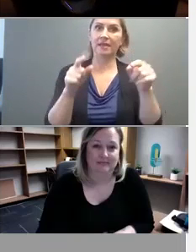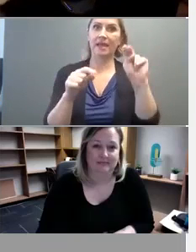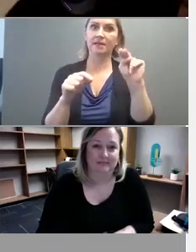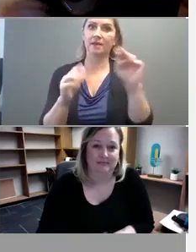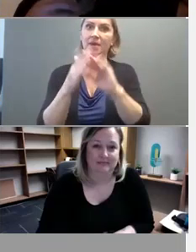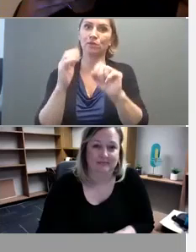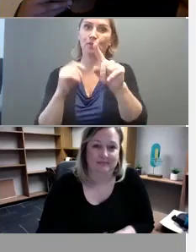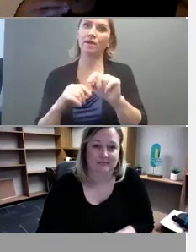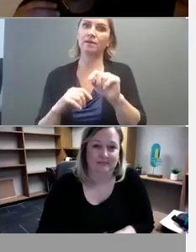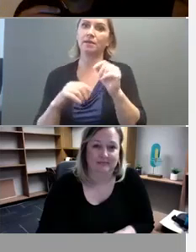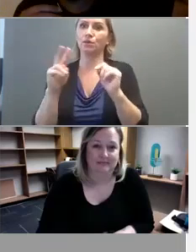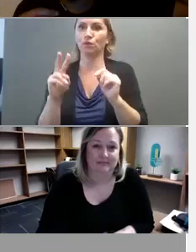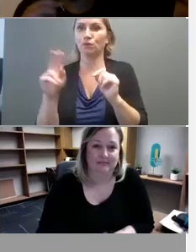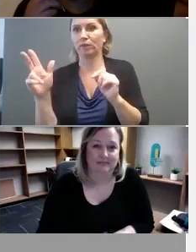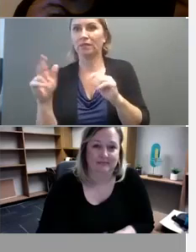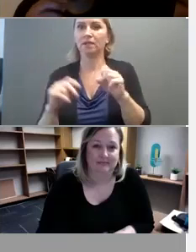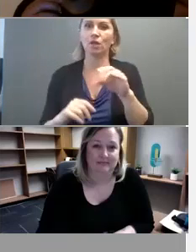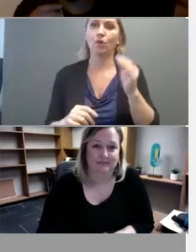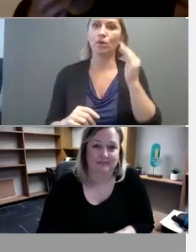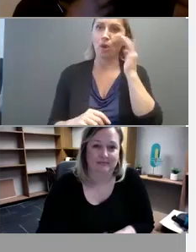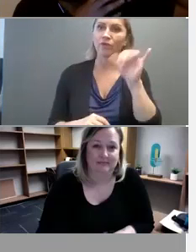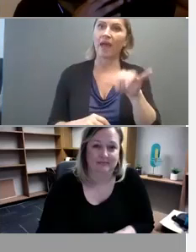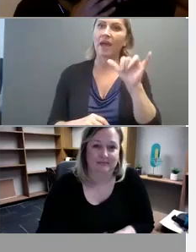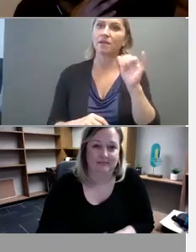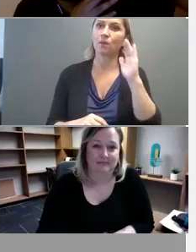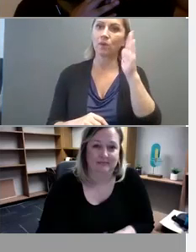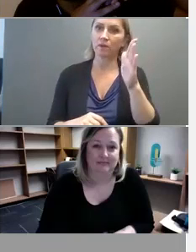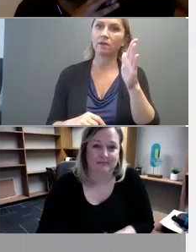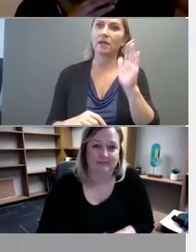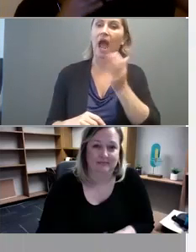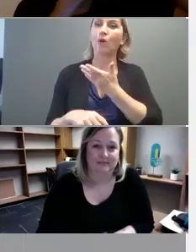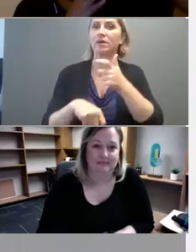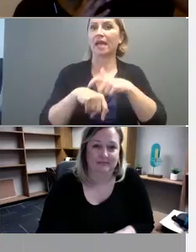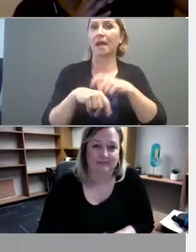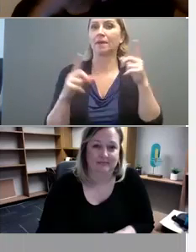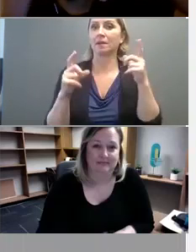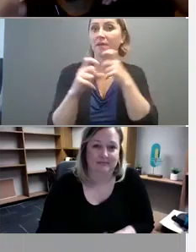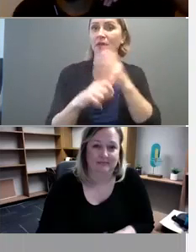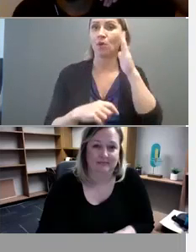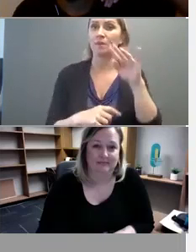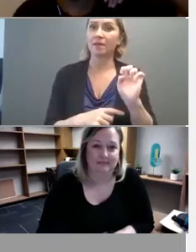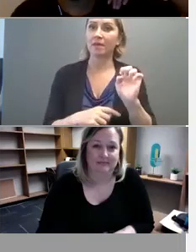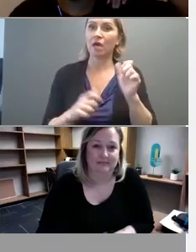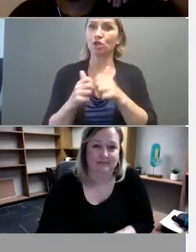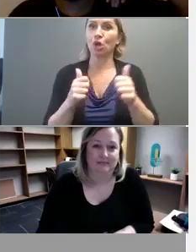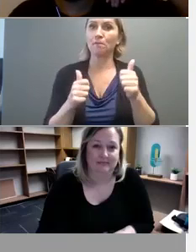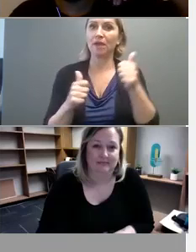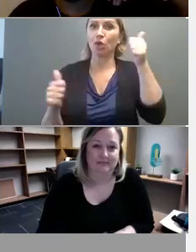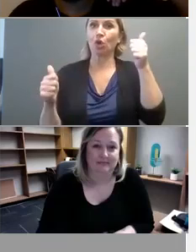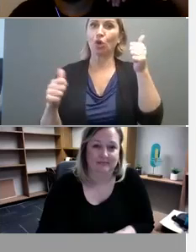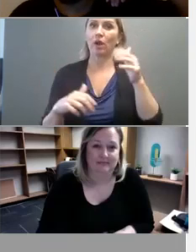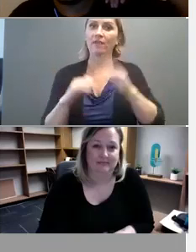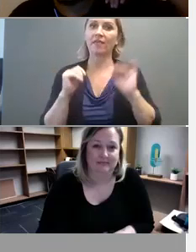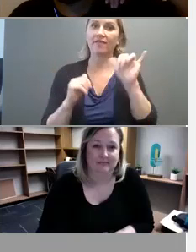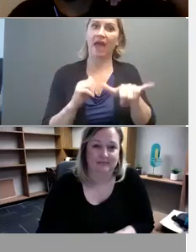3 plus of 1. So we know that it is going to, our particular time complexity is going to be larger than this